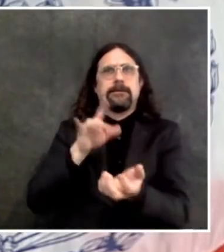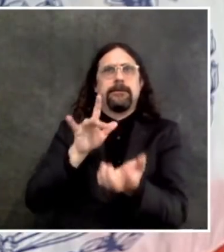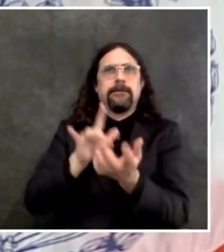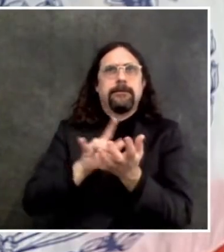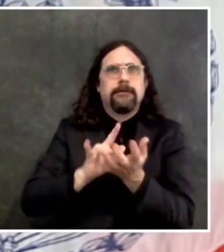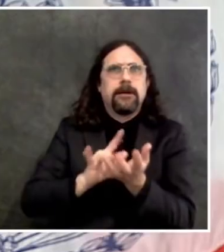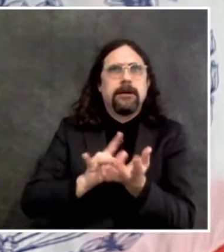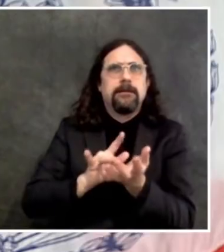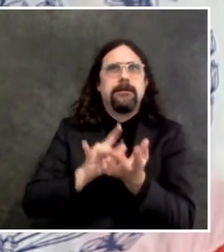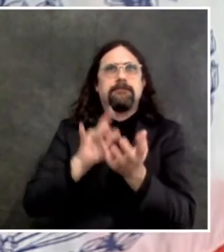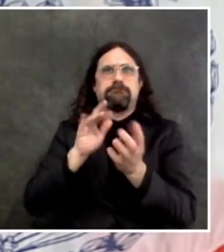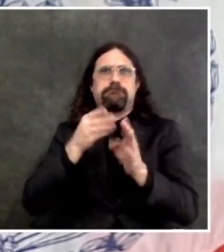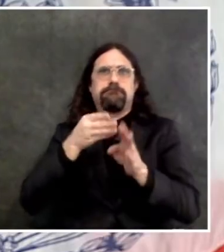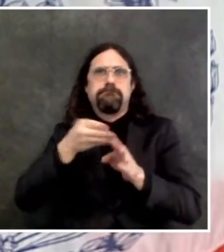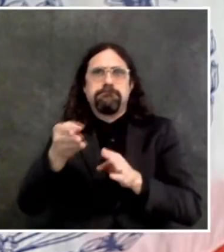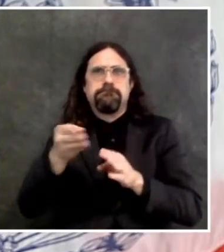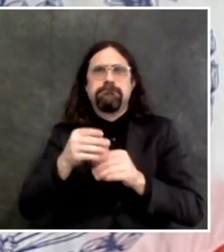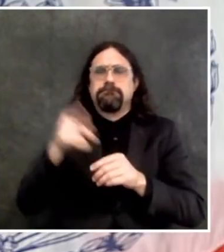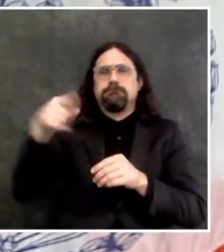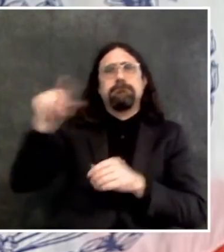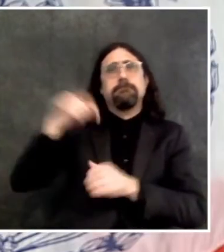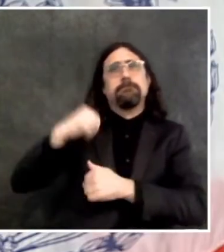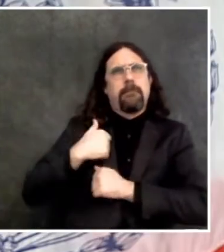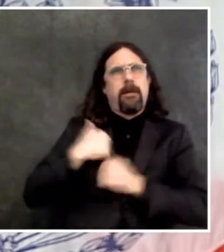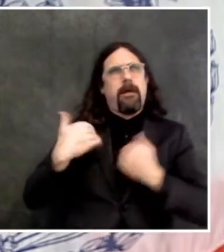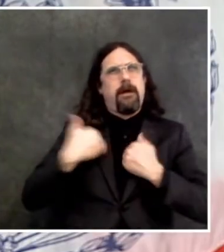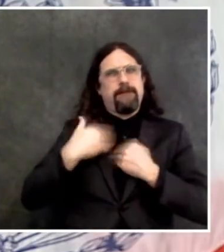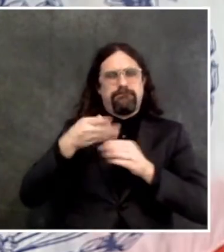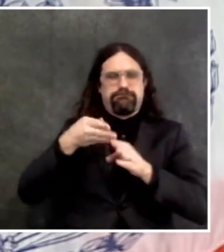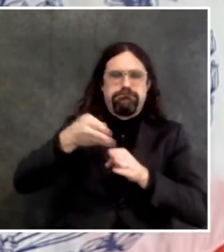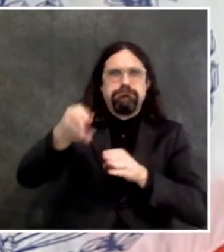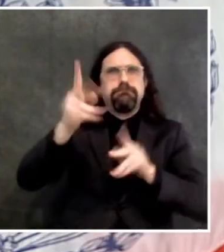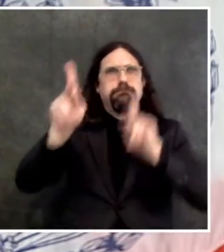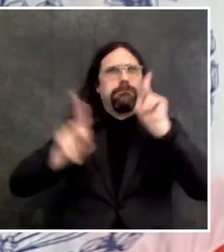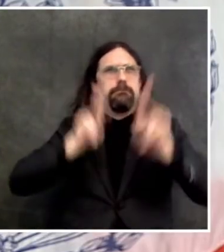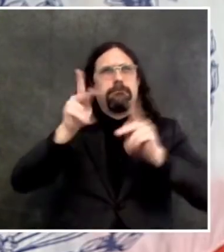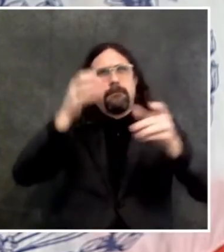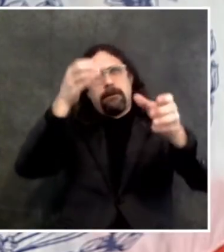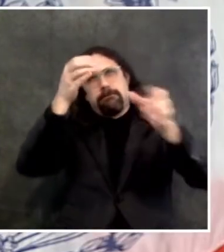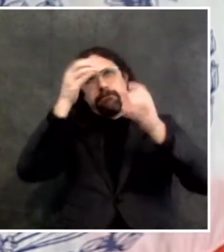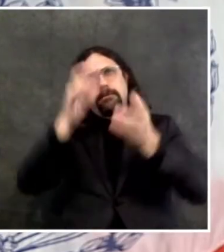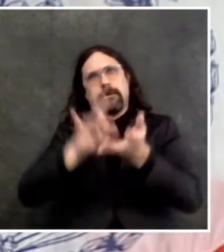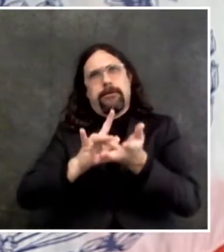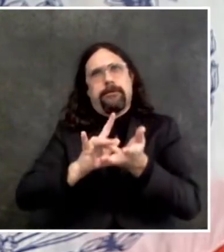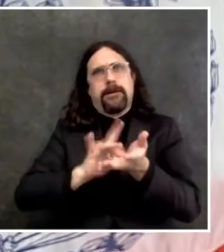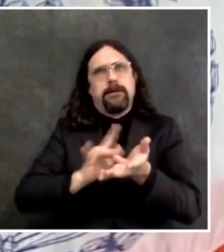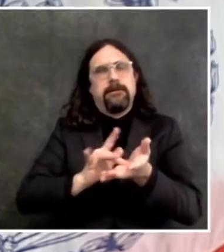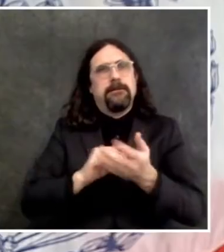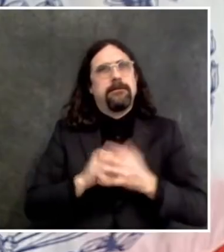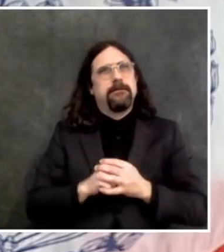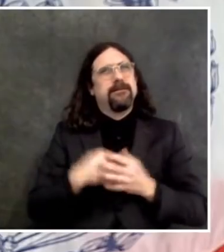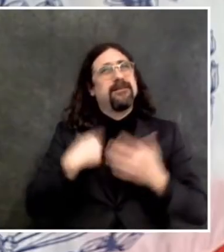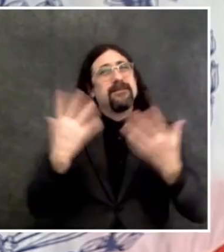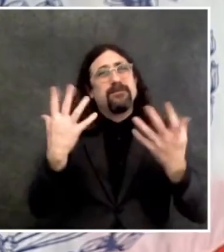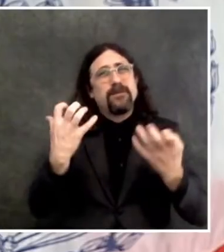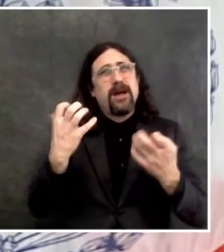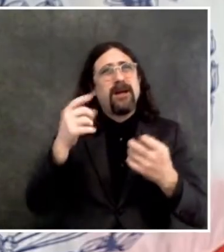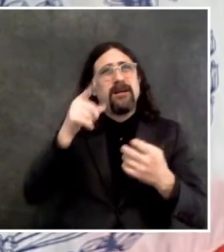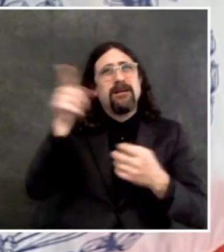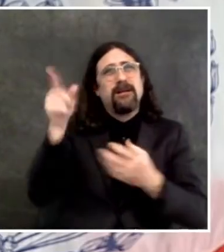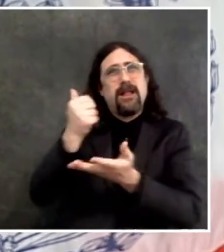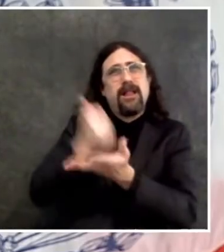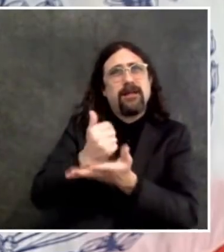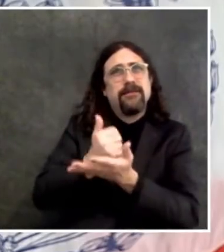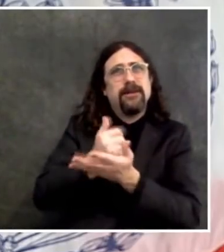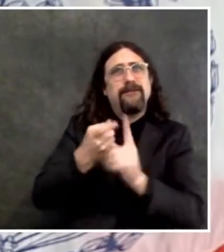Sunday. We had asked for military medical personnel, 1,000 nurses, 300 respiratory therapists, 150 doctors.